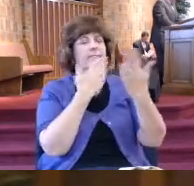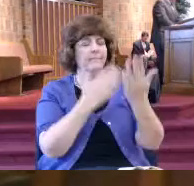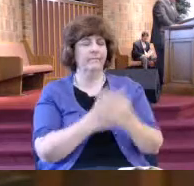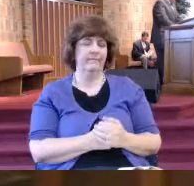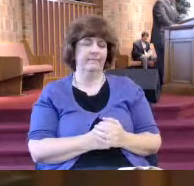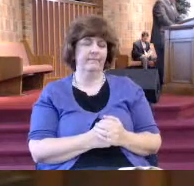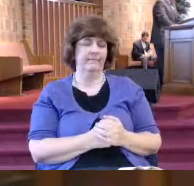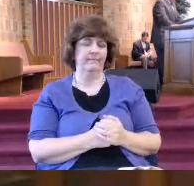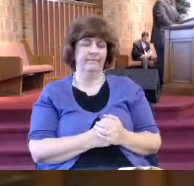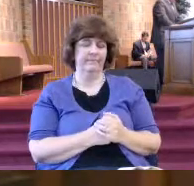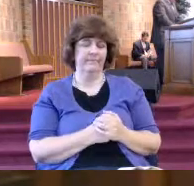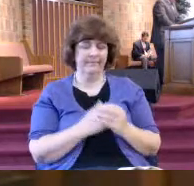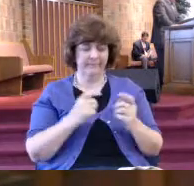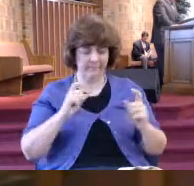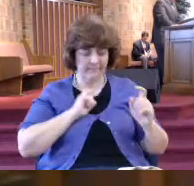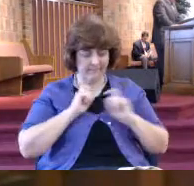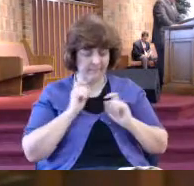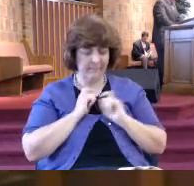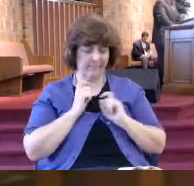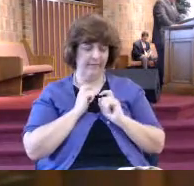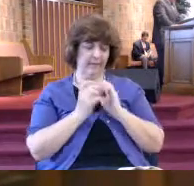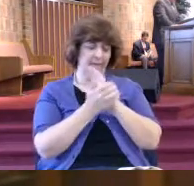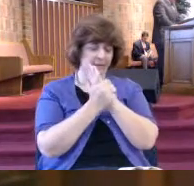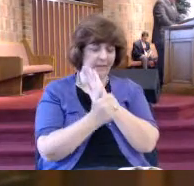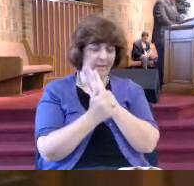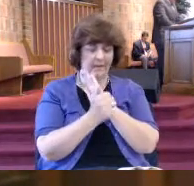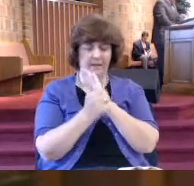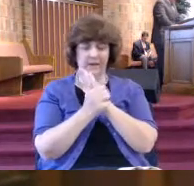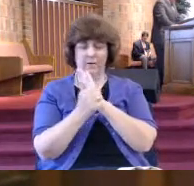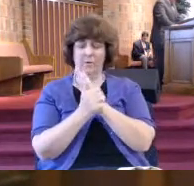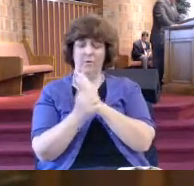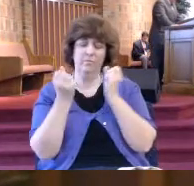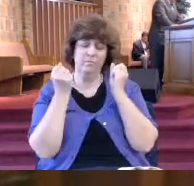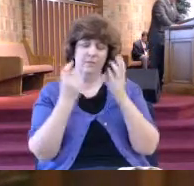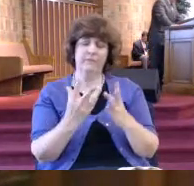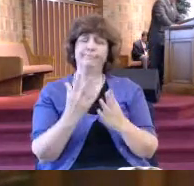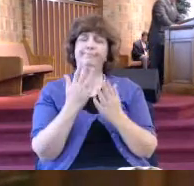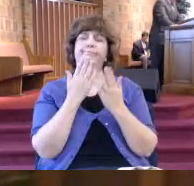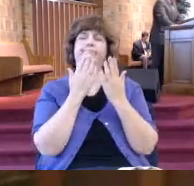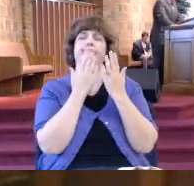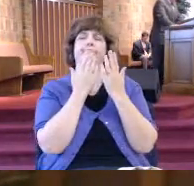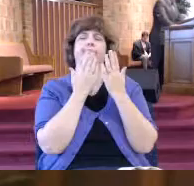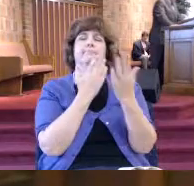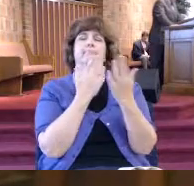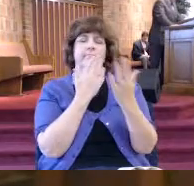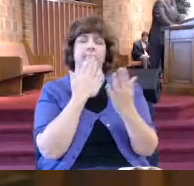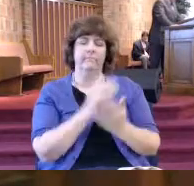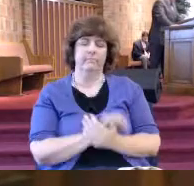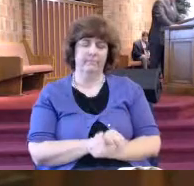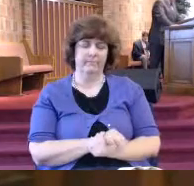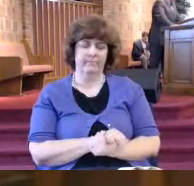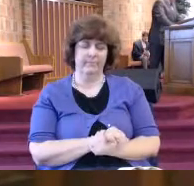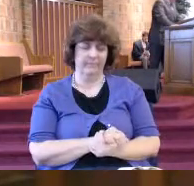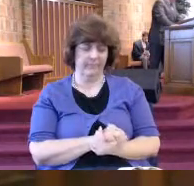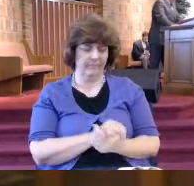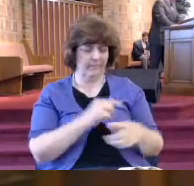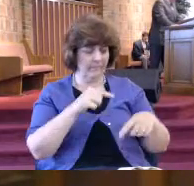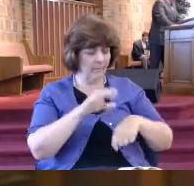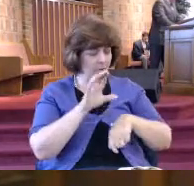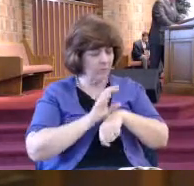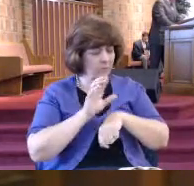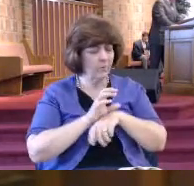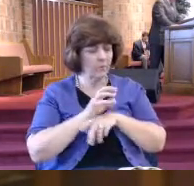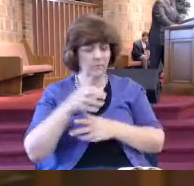talents that you give us. We thank you for our church and our fellowship